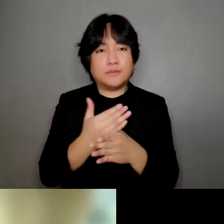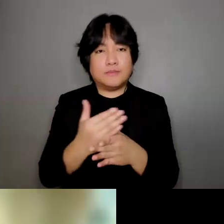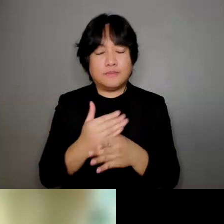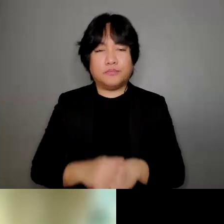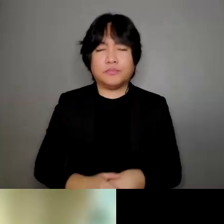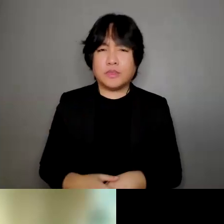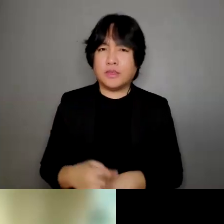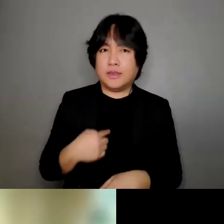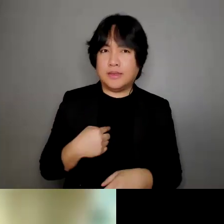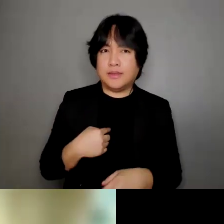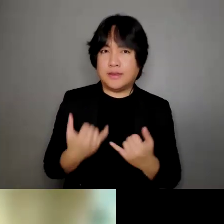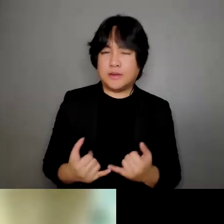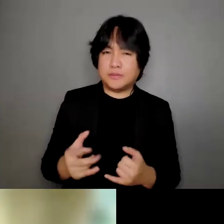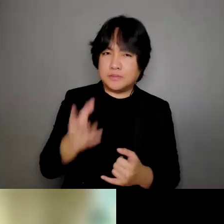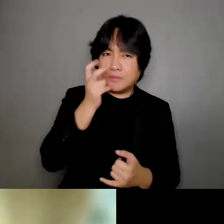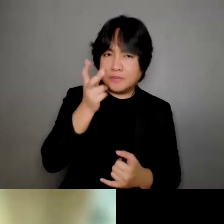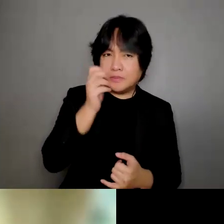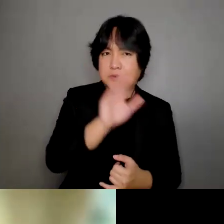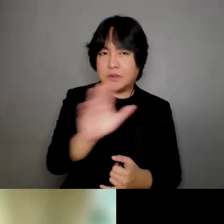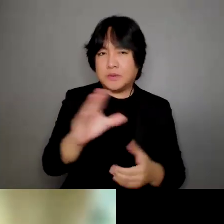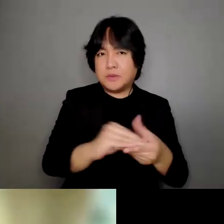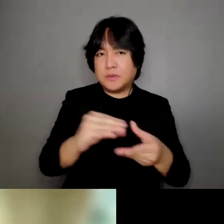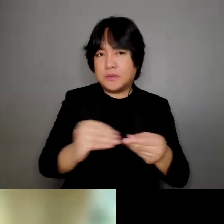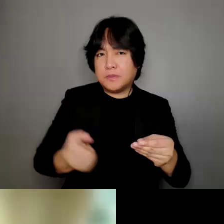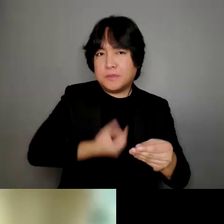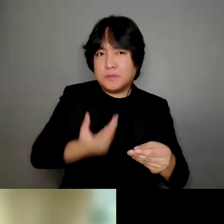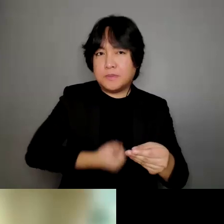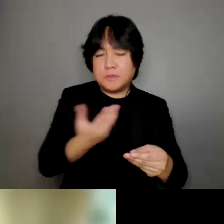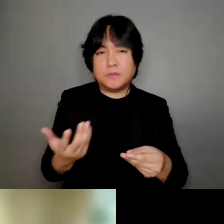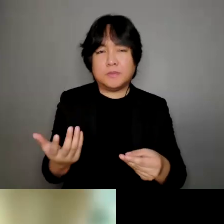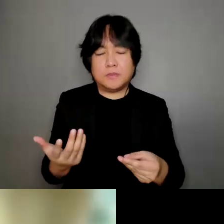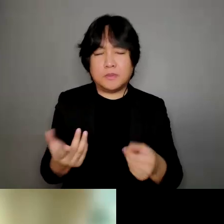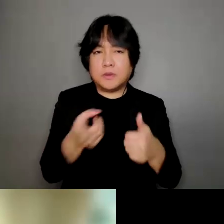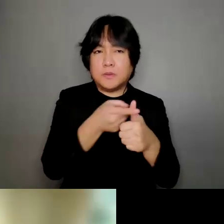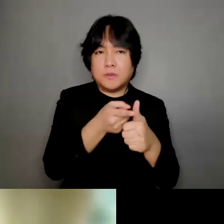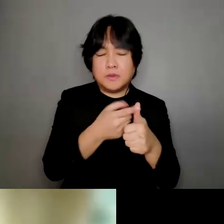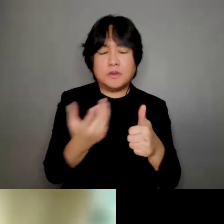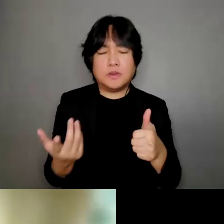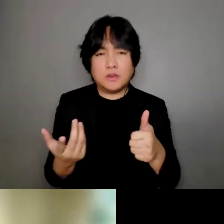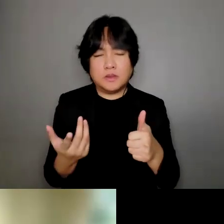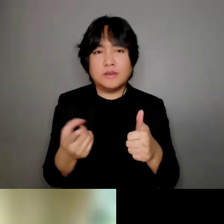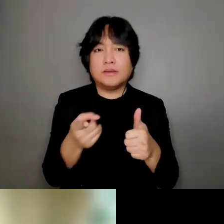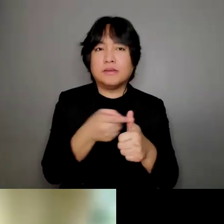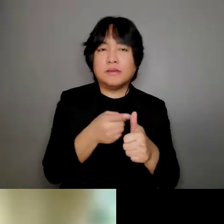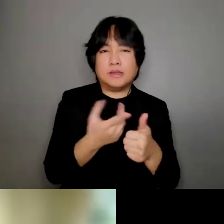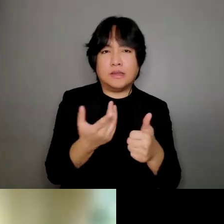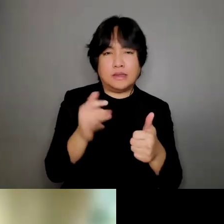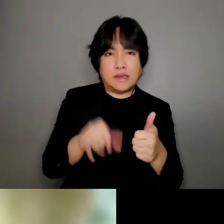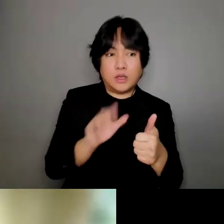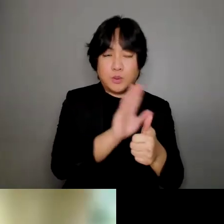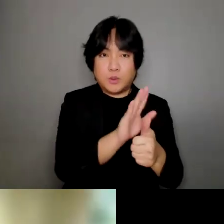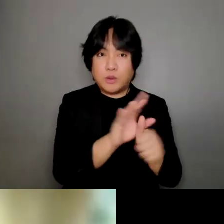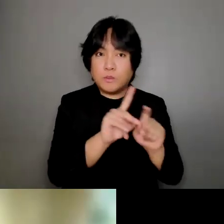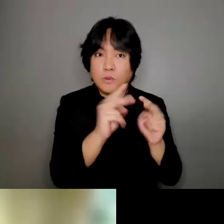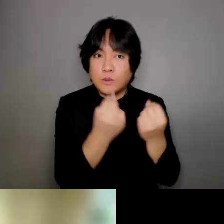I'm hearing now is really two salient points. One is that sort of the positionality